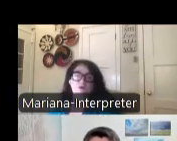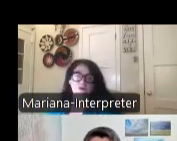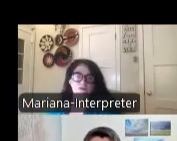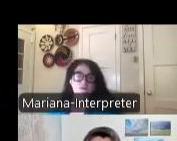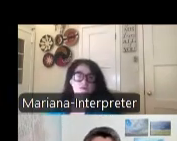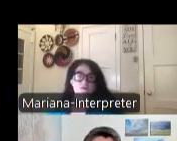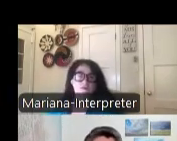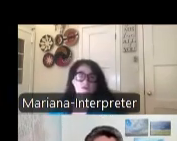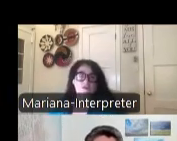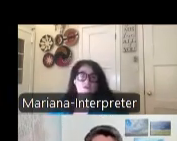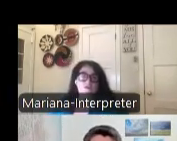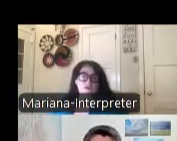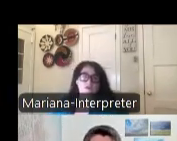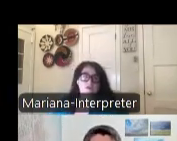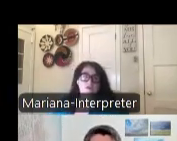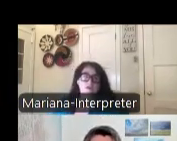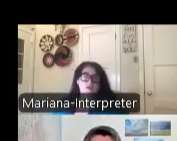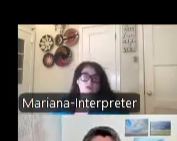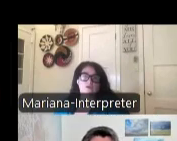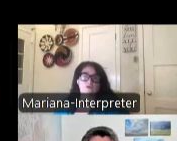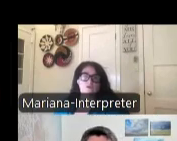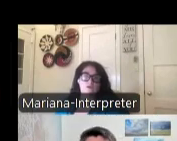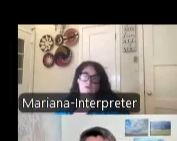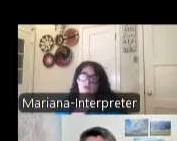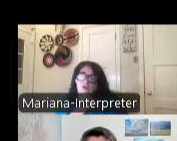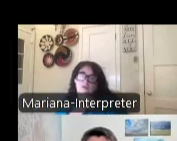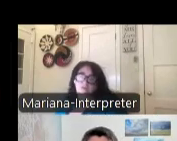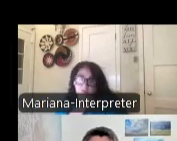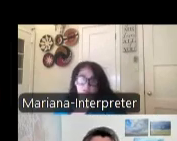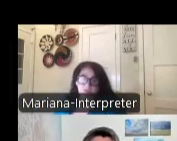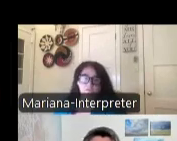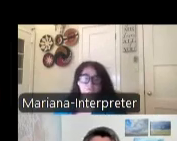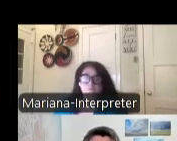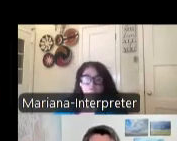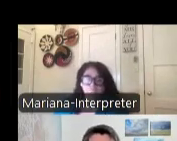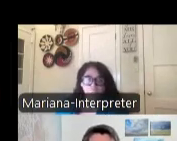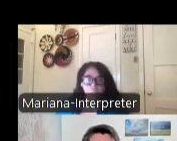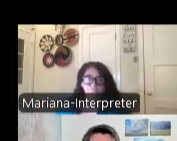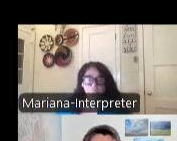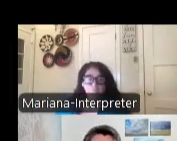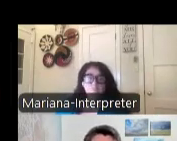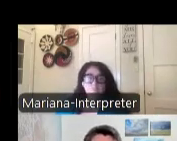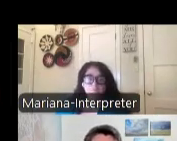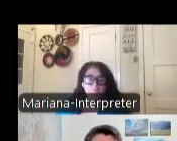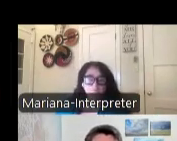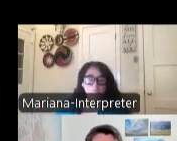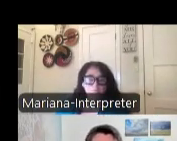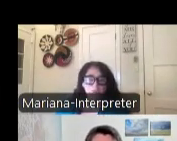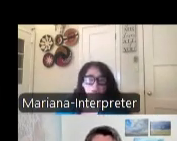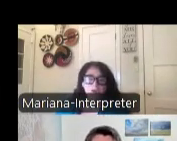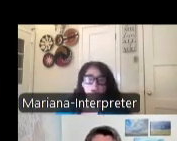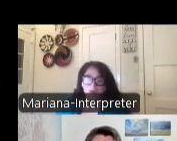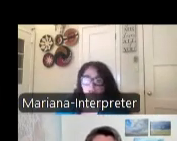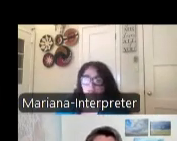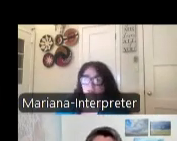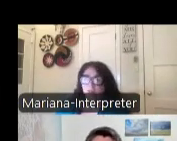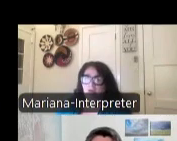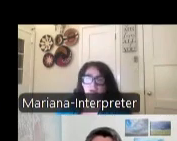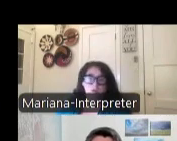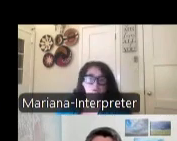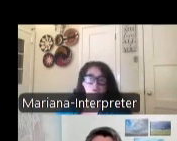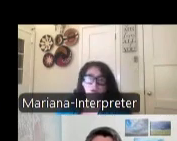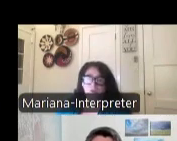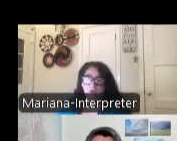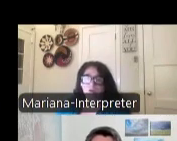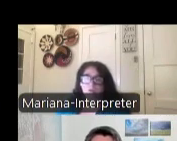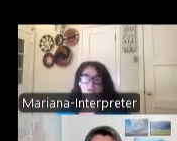21st century. And I think that is probably evidenced by the fact that every time I've created a new version of this slide over the past